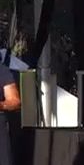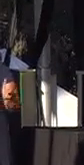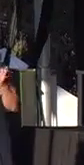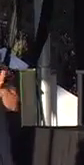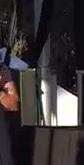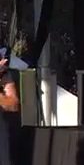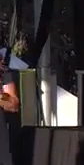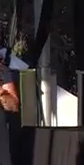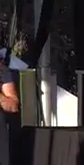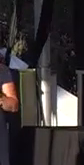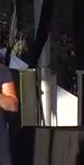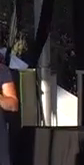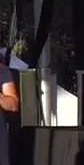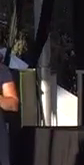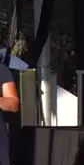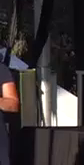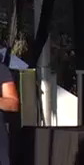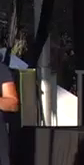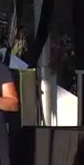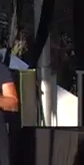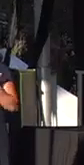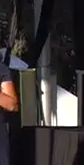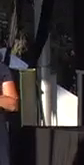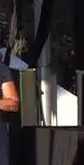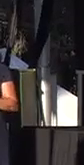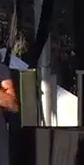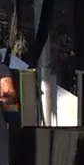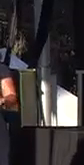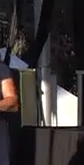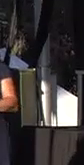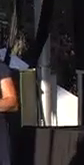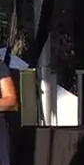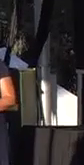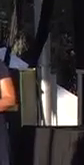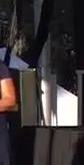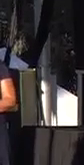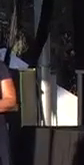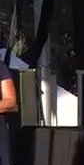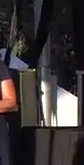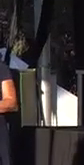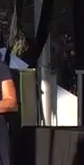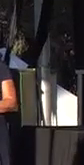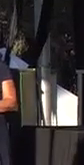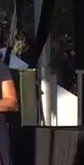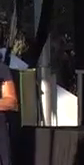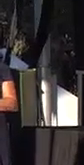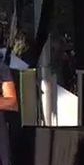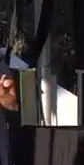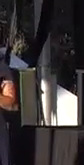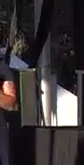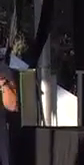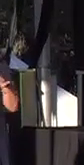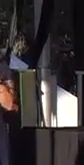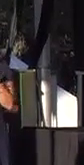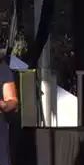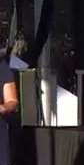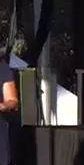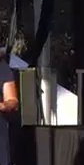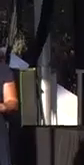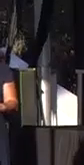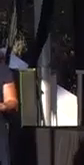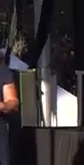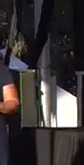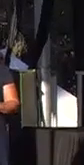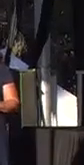her contributions, Jen was named one of 8 LGBT disability rights activists of note